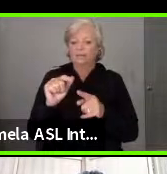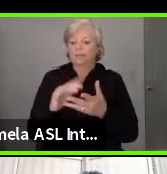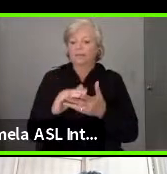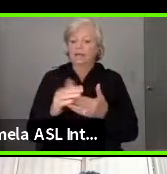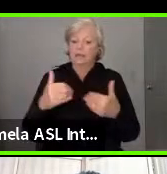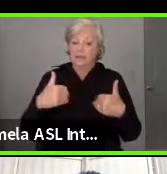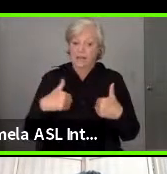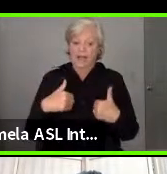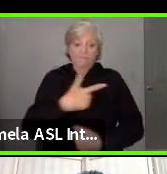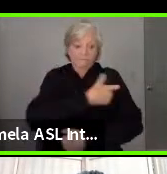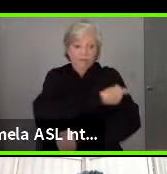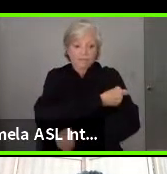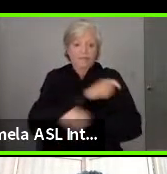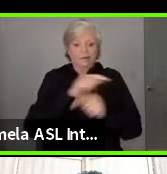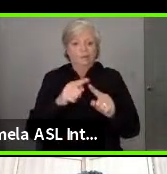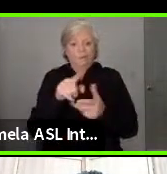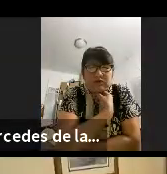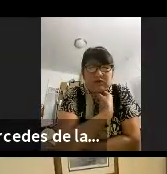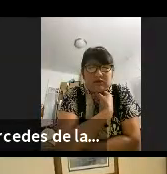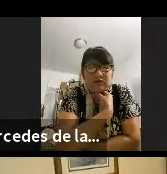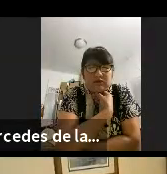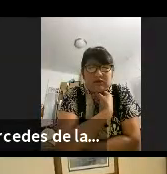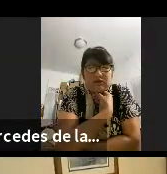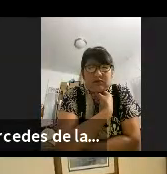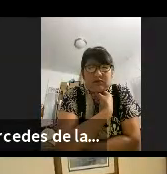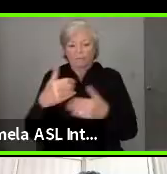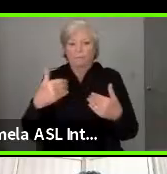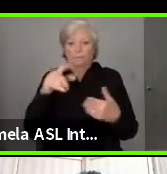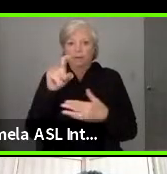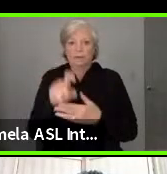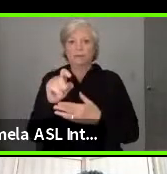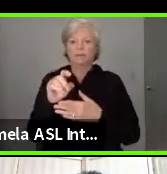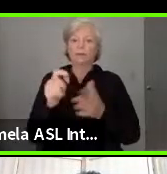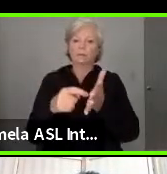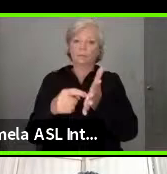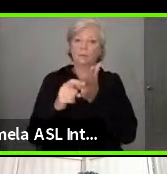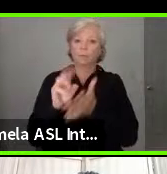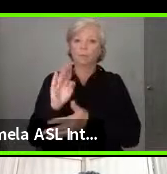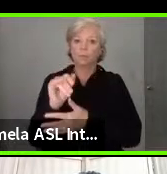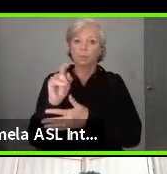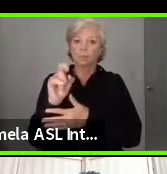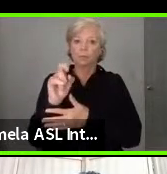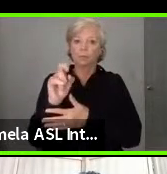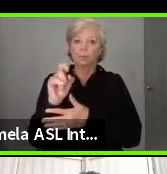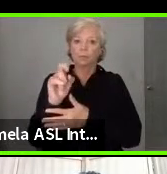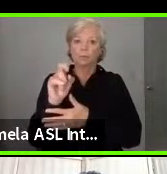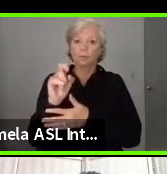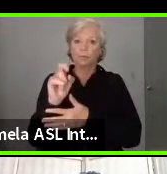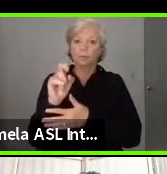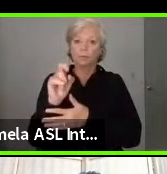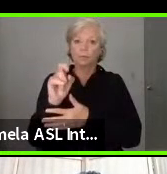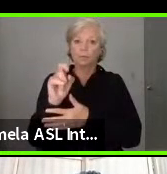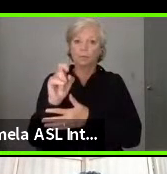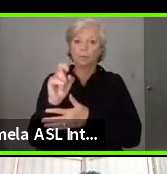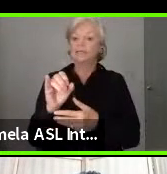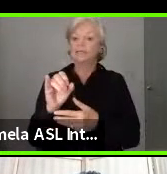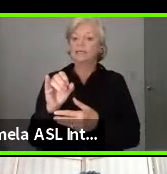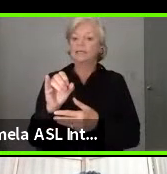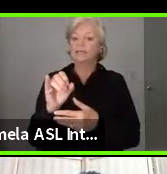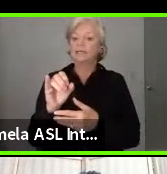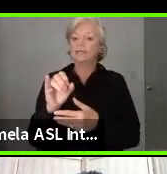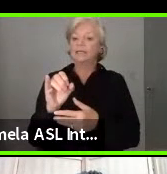we were going to need boosters. And now, after the next round of data collection, figuring out, will we need one